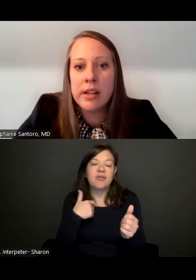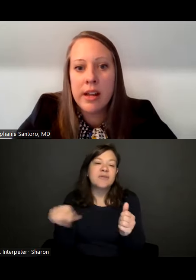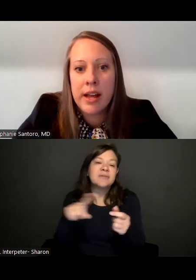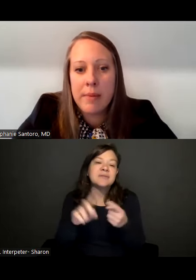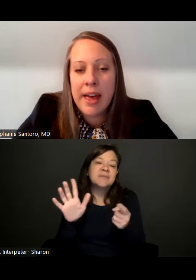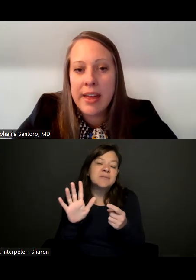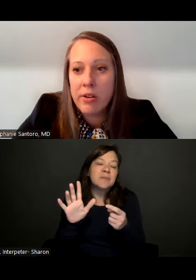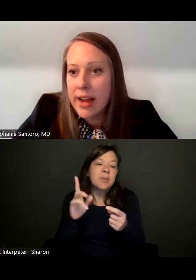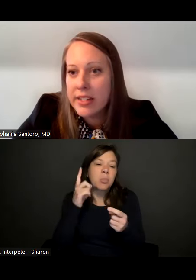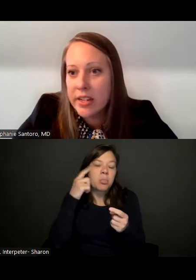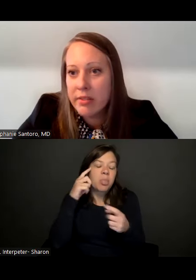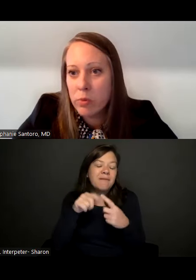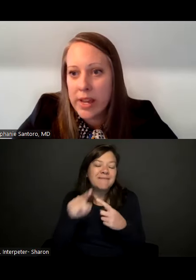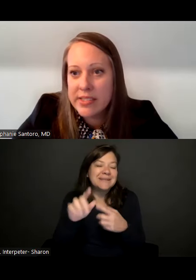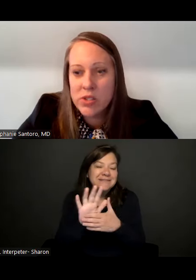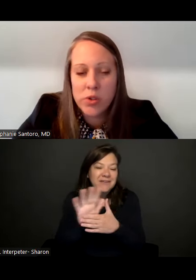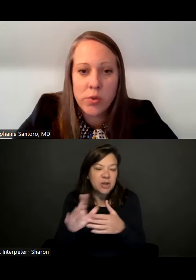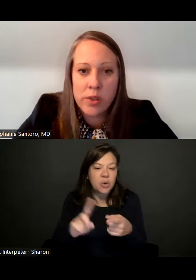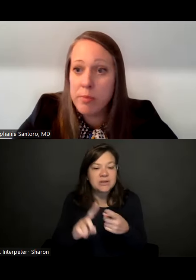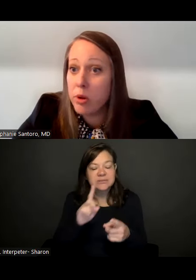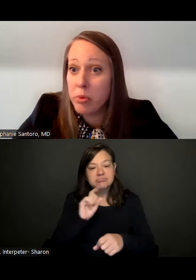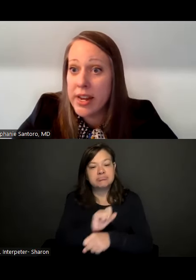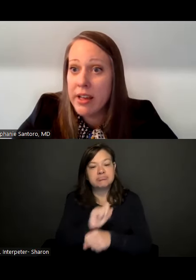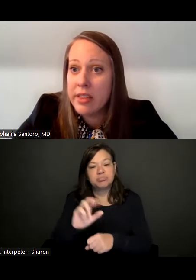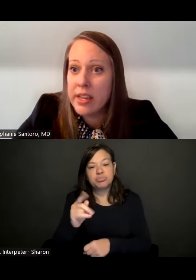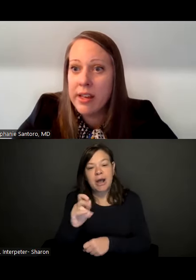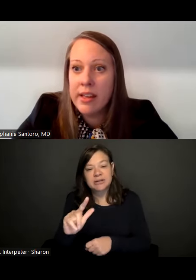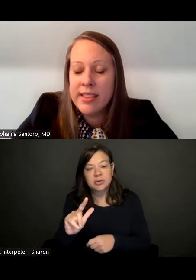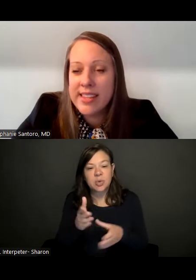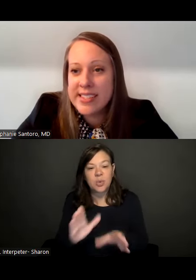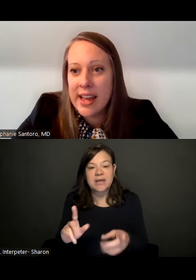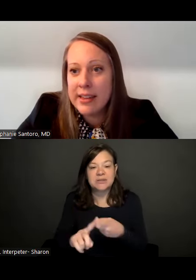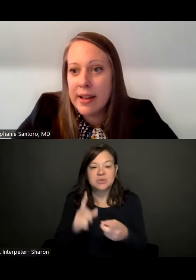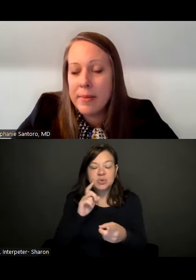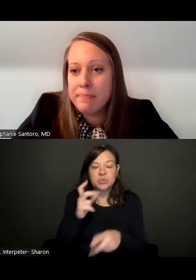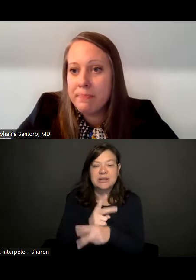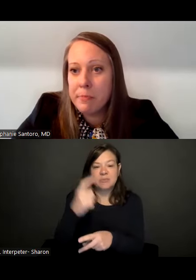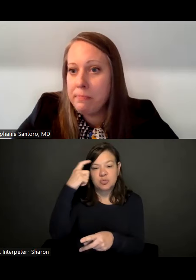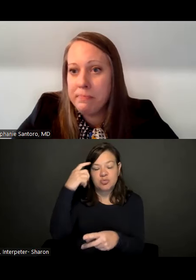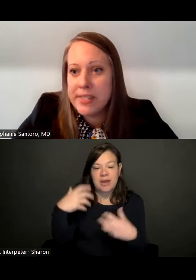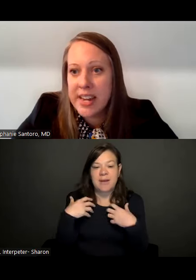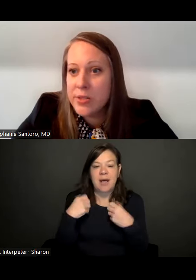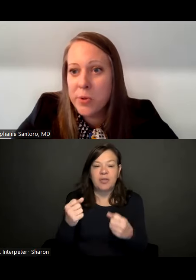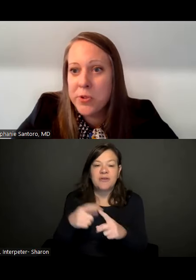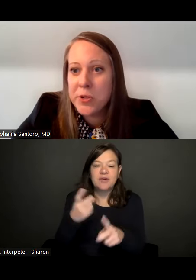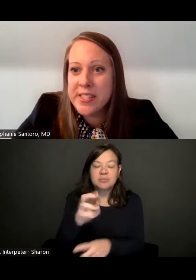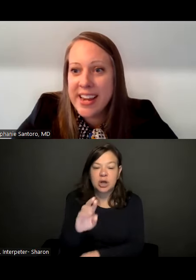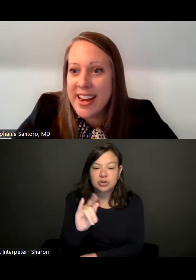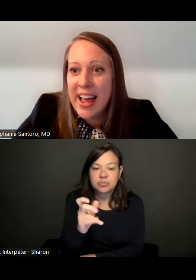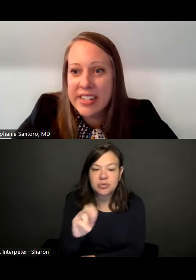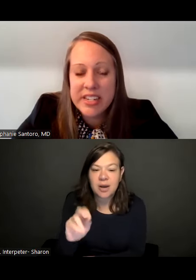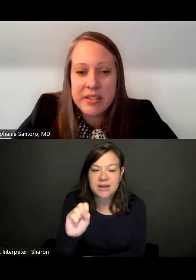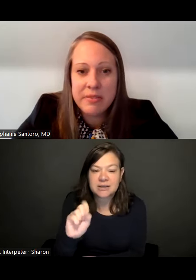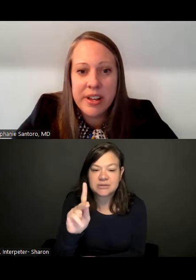practical, interactive ways to keep your brain healthy. Things like staying social,